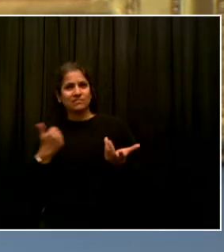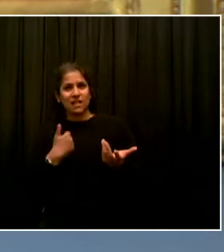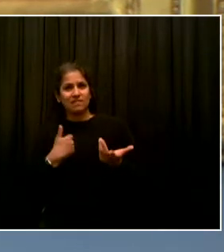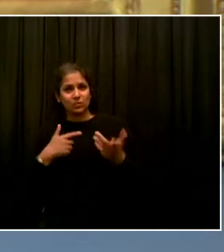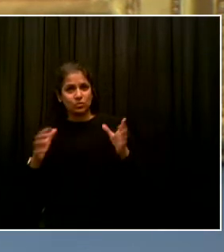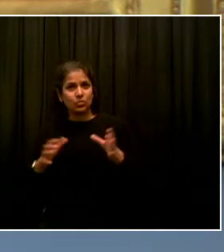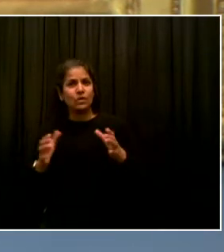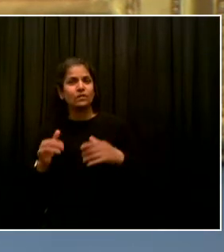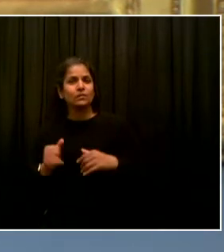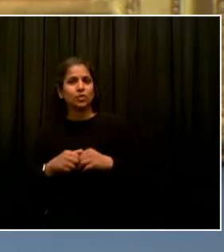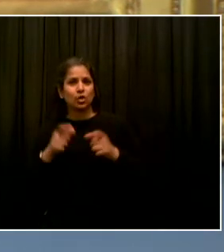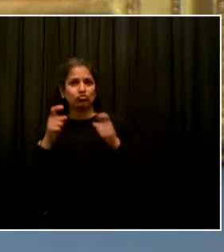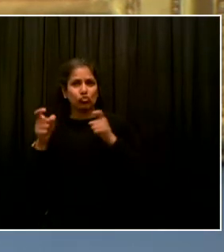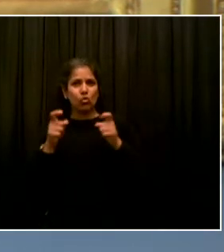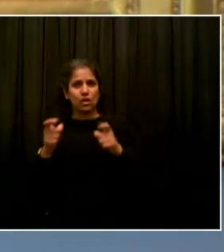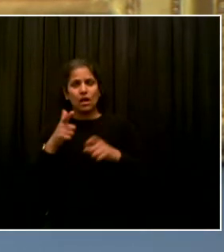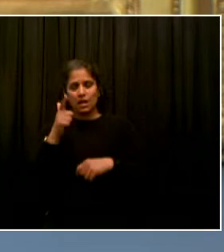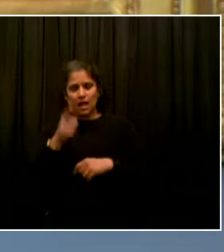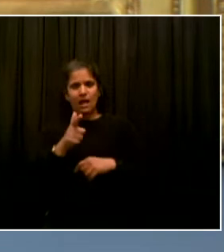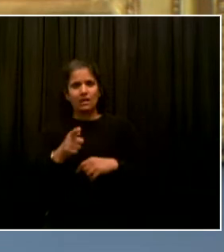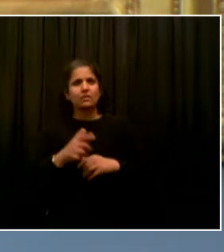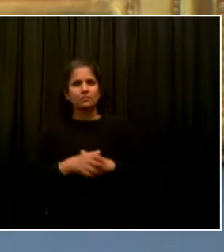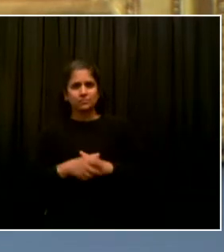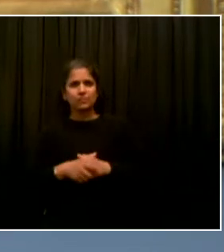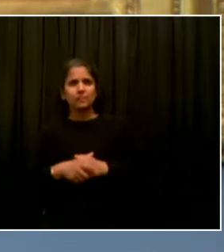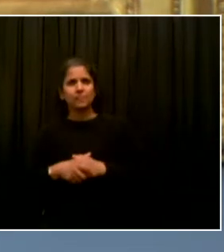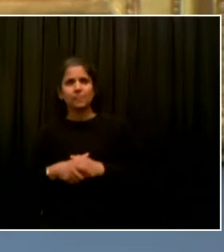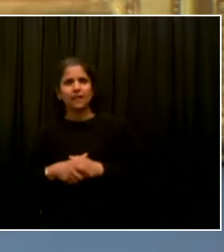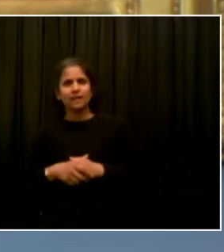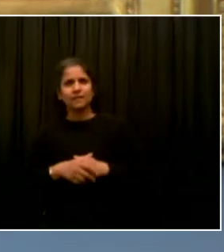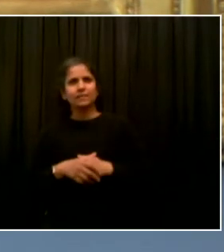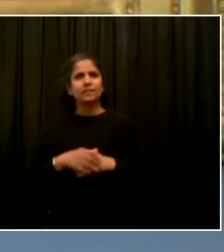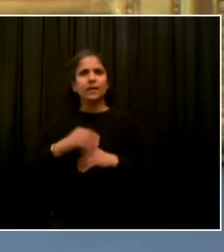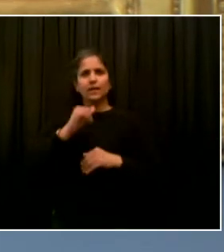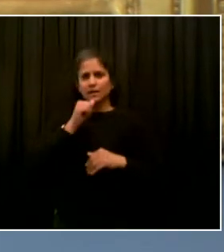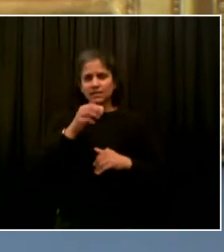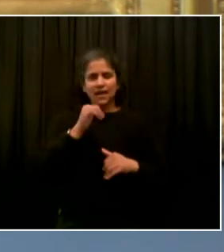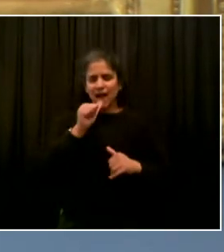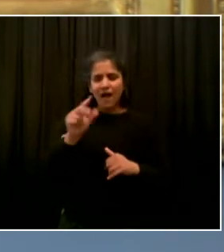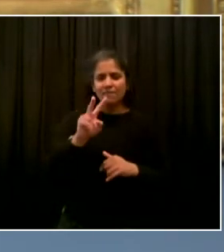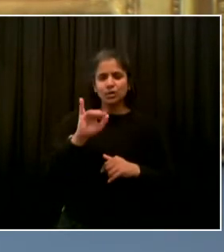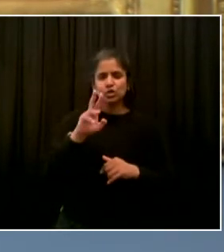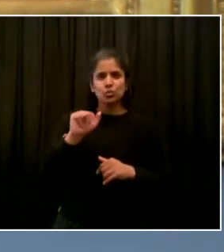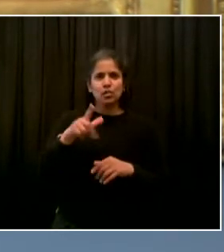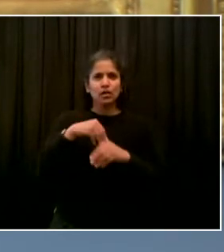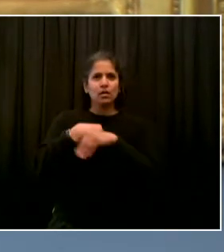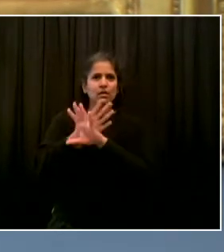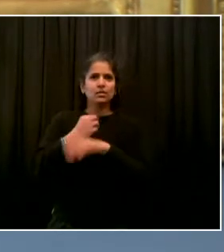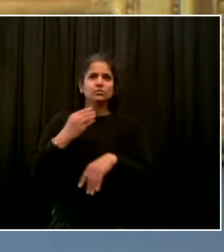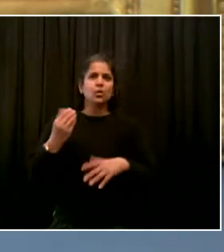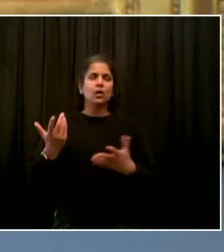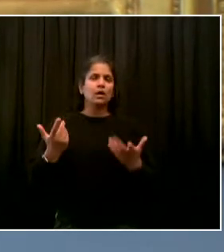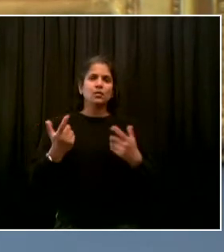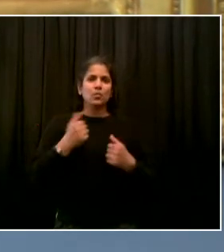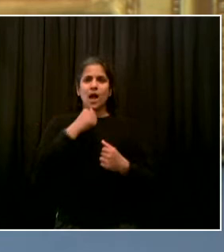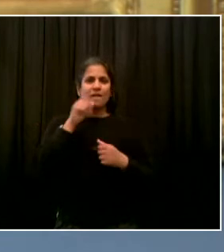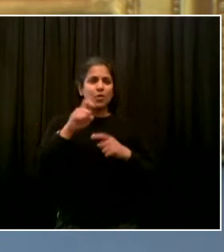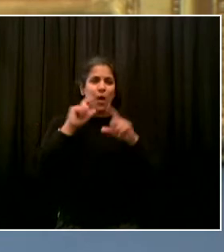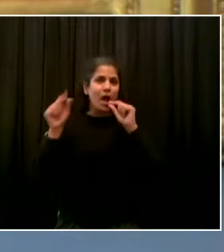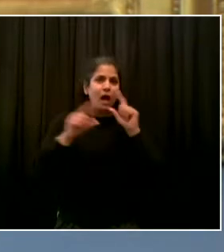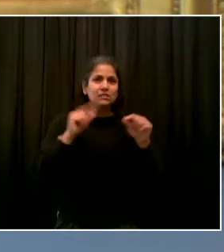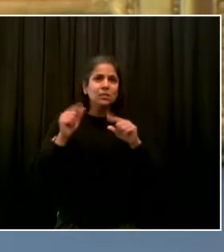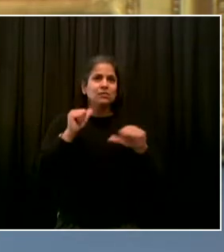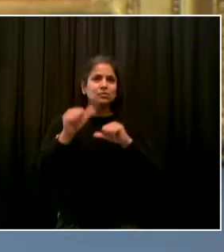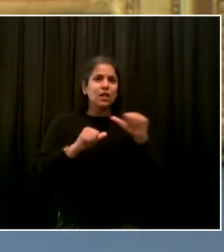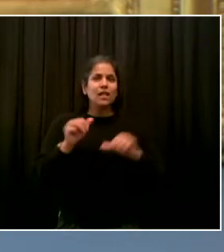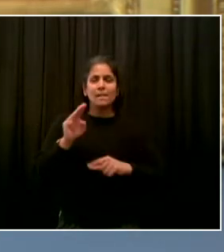So it's not controversial. It's controversial to those who are the most sophisticated on Twitter and social media and who yells